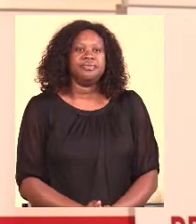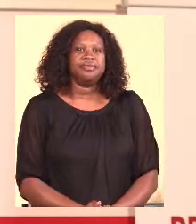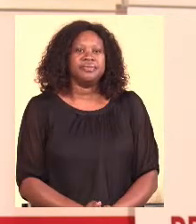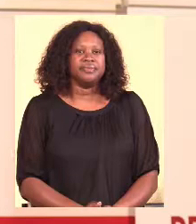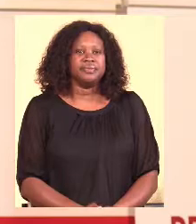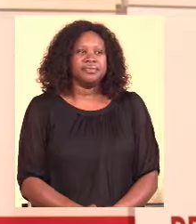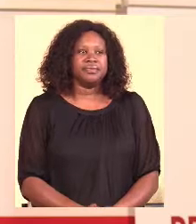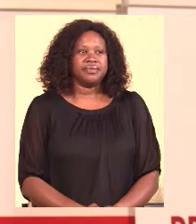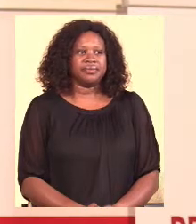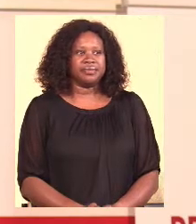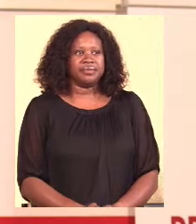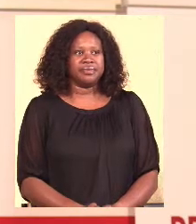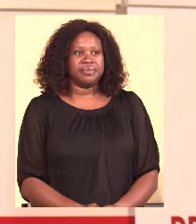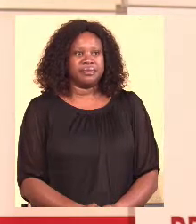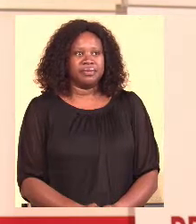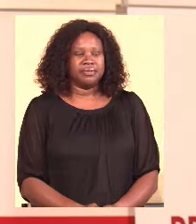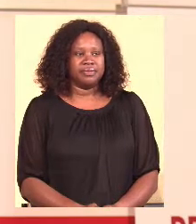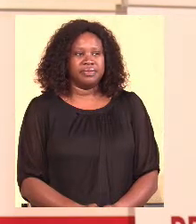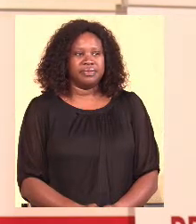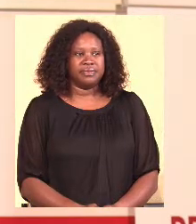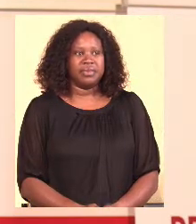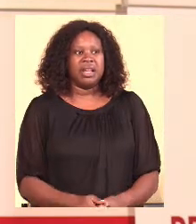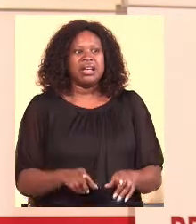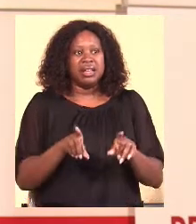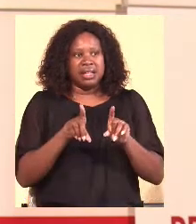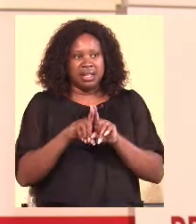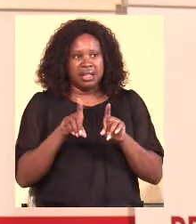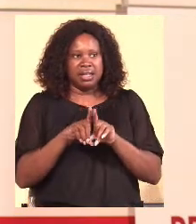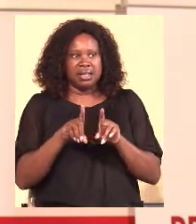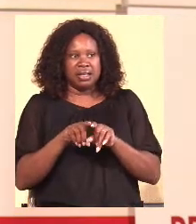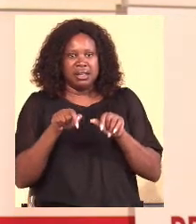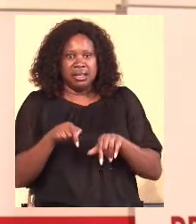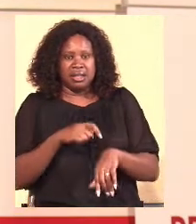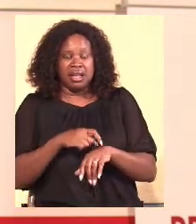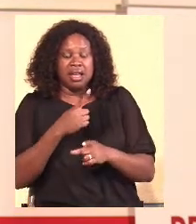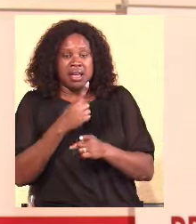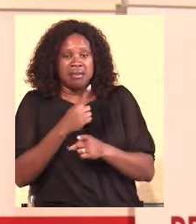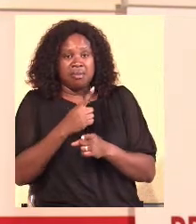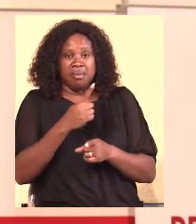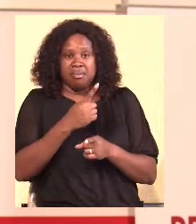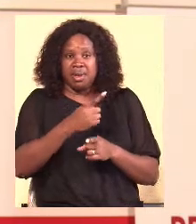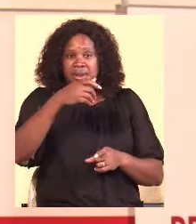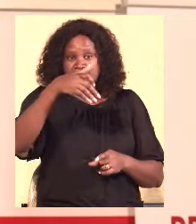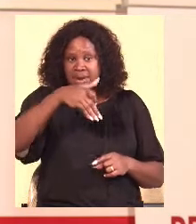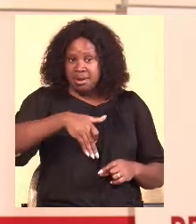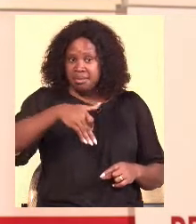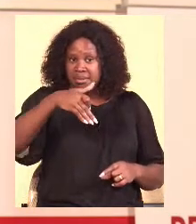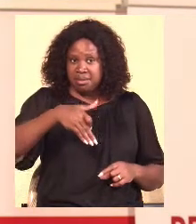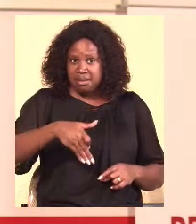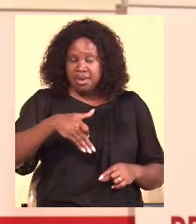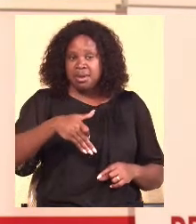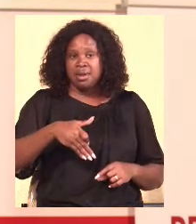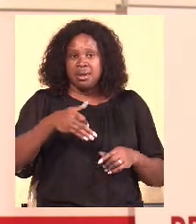Even in this most unusual circumstance, the government of the Republic of Namibia is